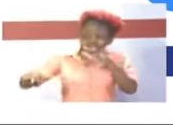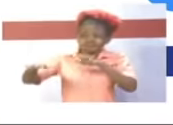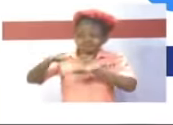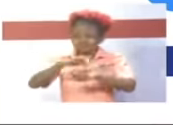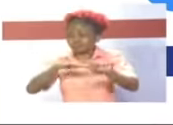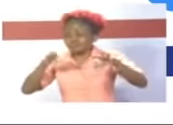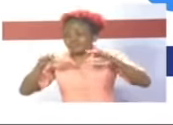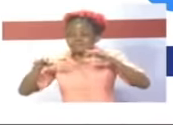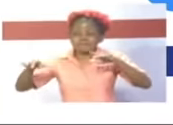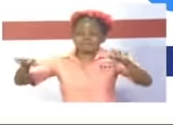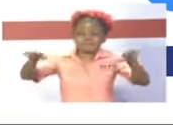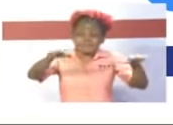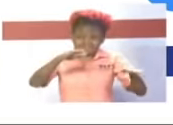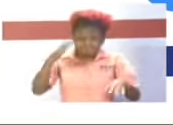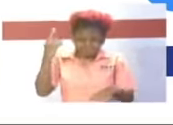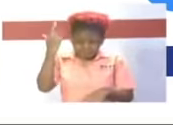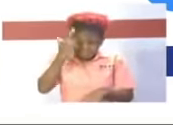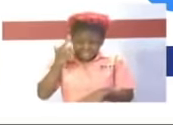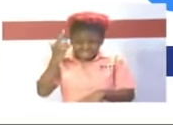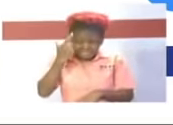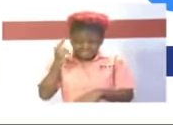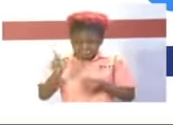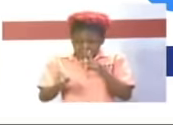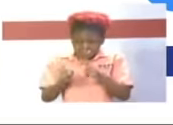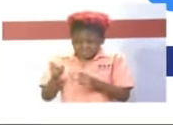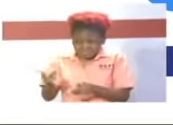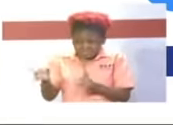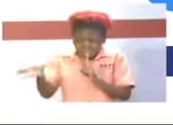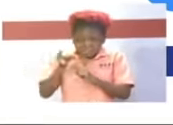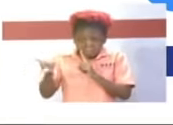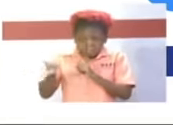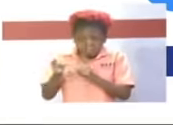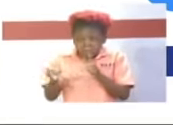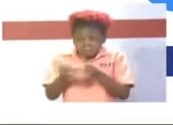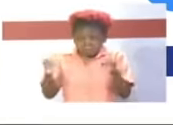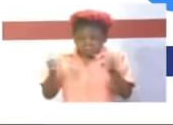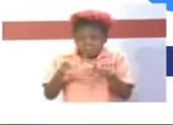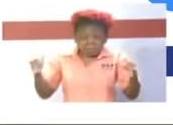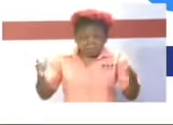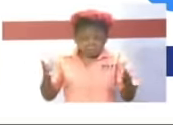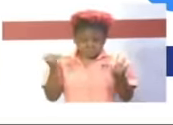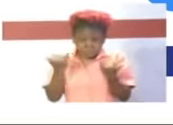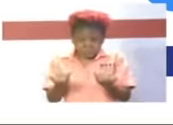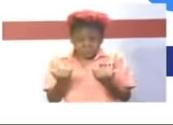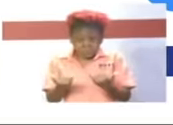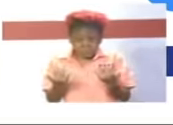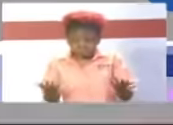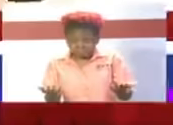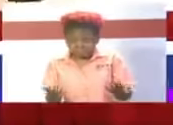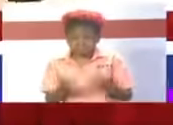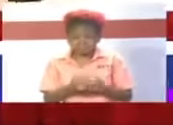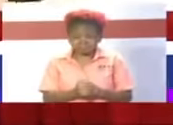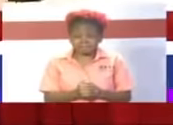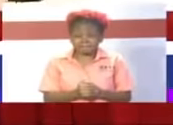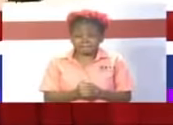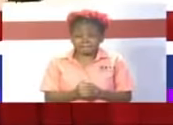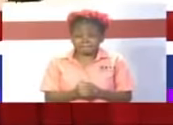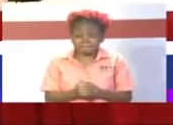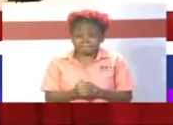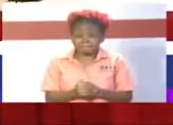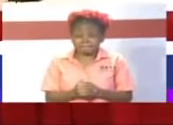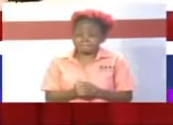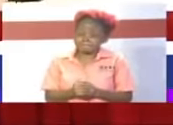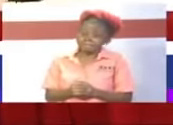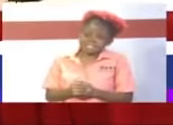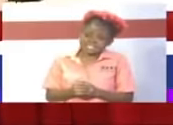the population as we prepare to go without a curfew by the end of this month? Thank you. Okay, thank you. That's